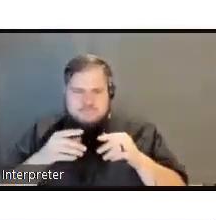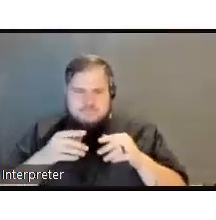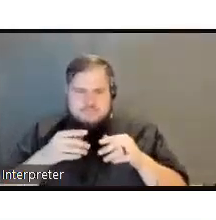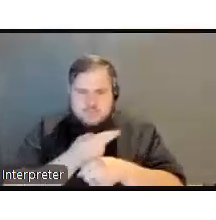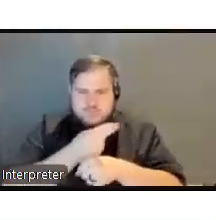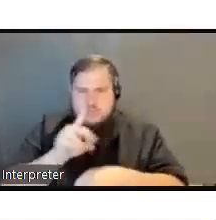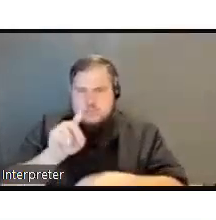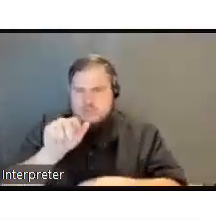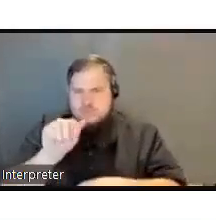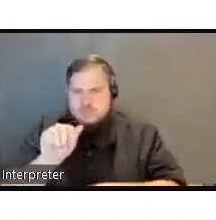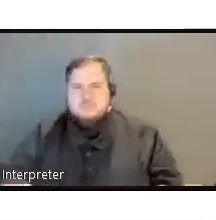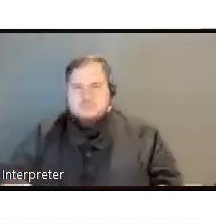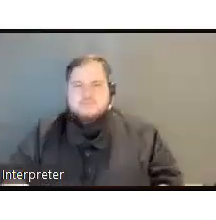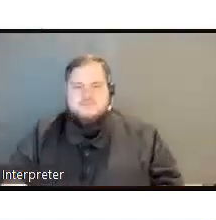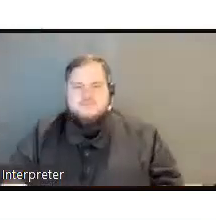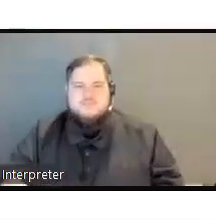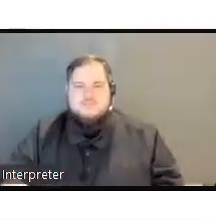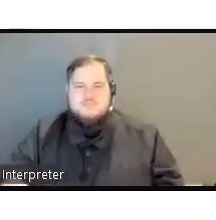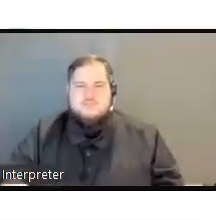each